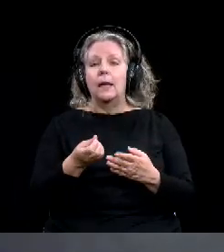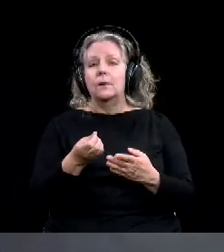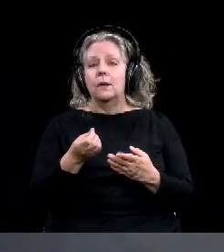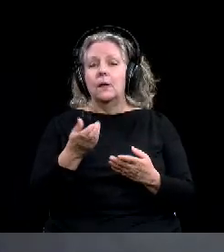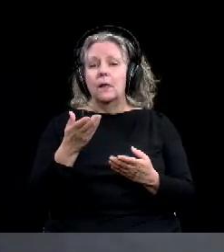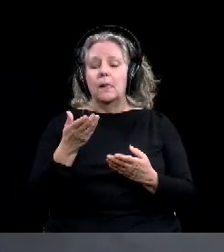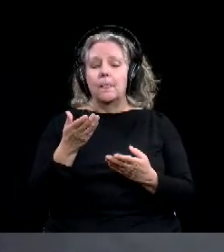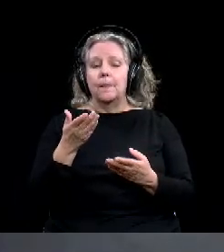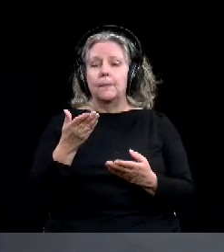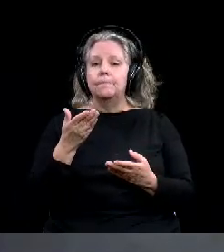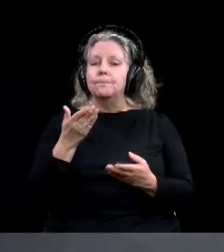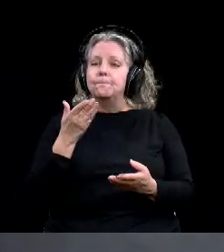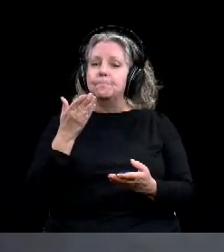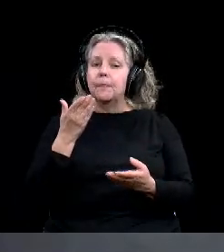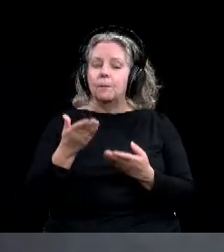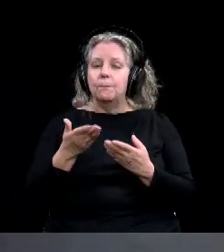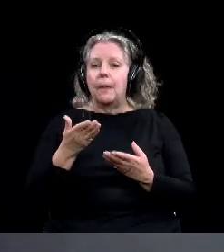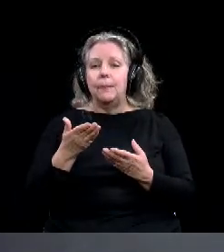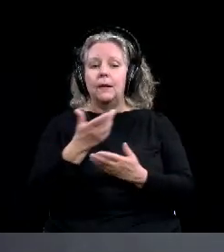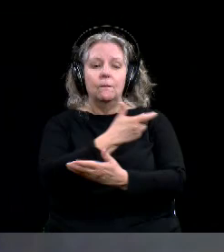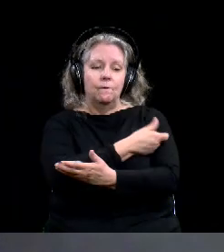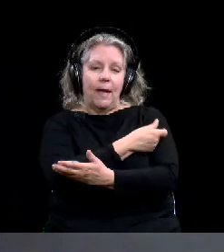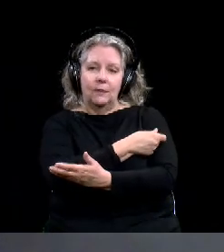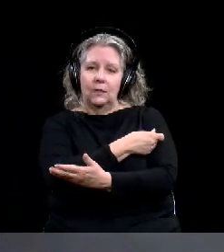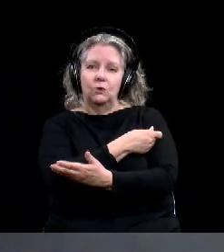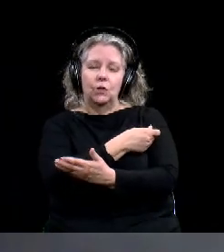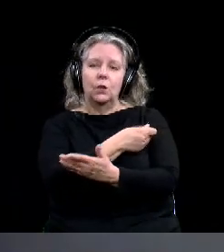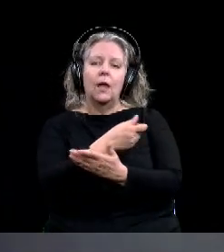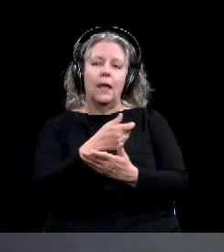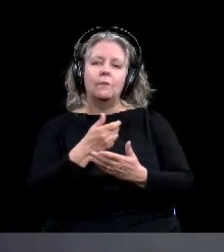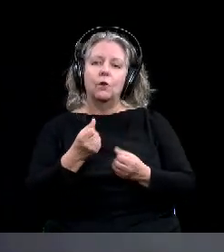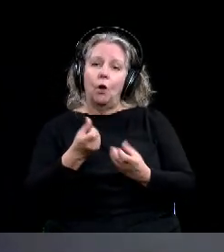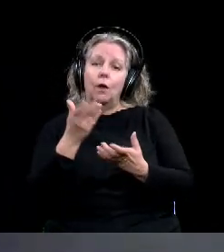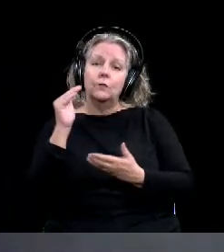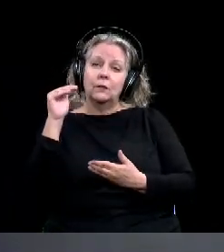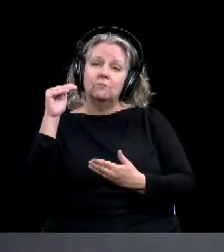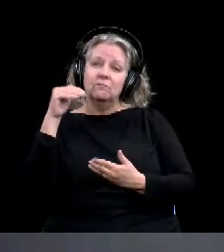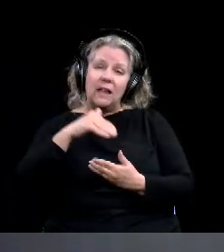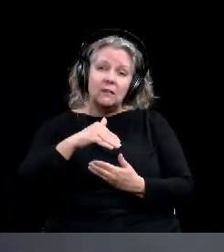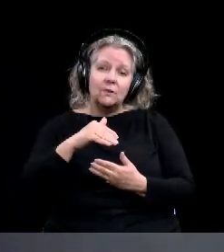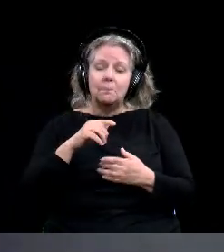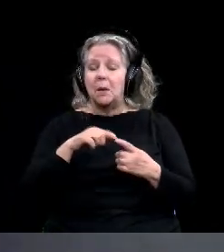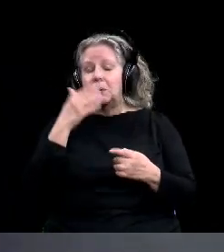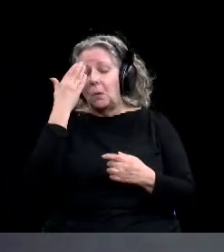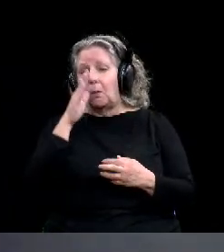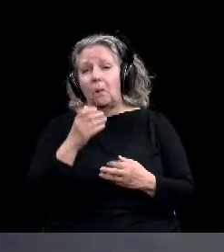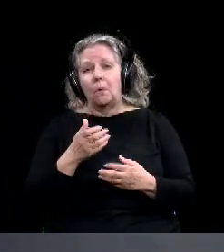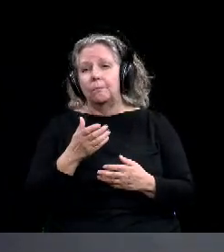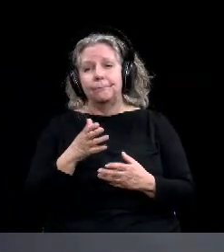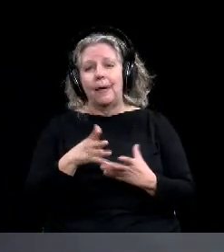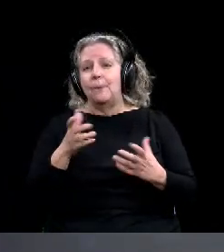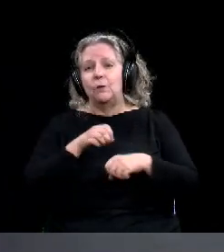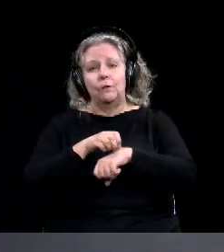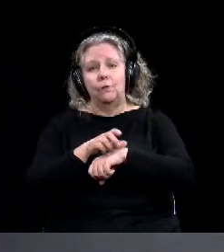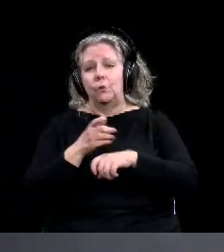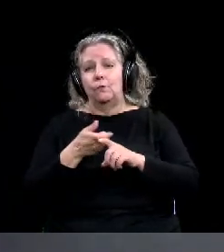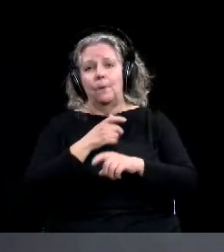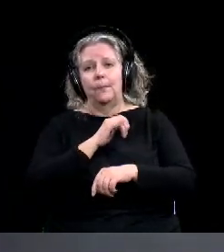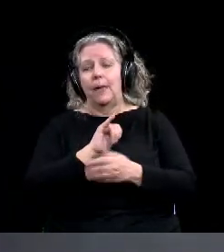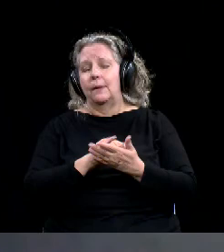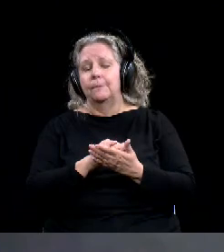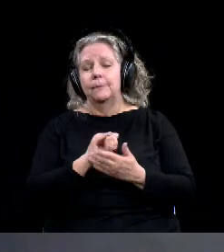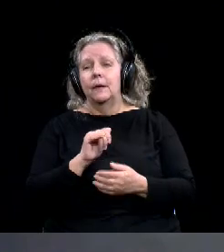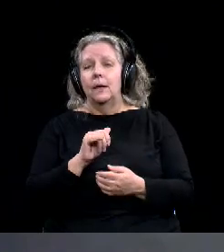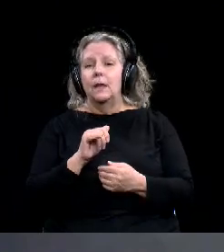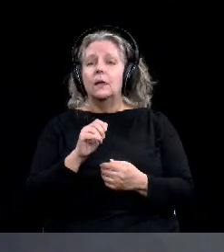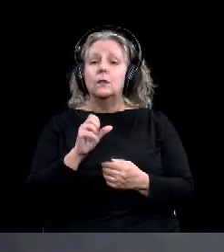because 1A community, which is the healthcare community, including many of us, have been vaccinated and we are still part of the community, and we